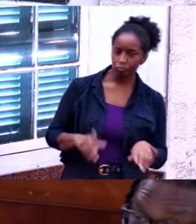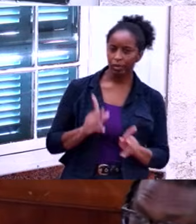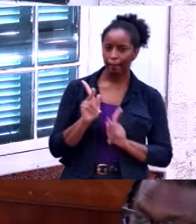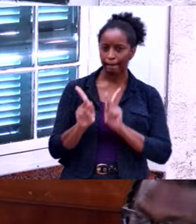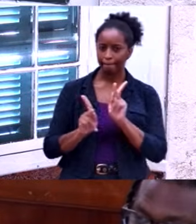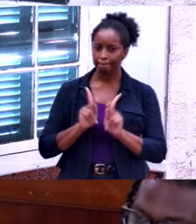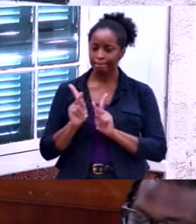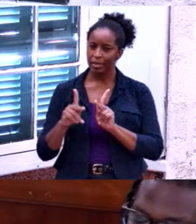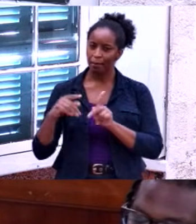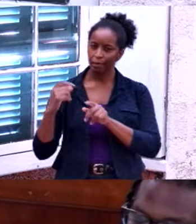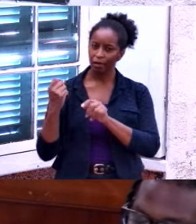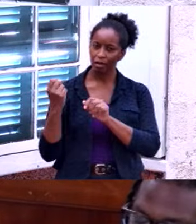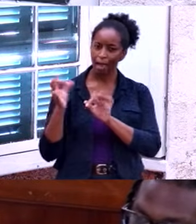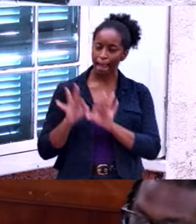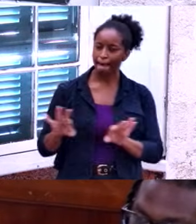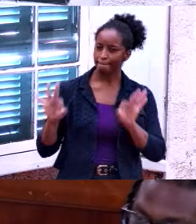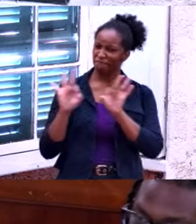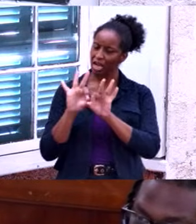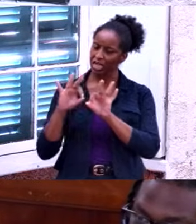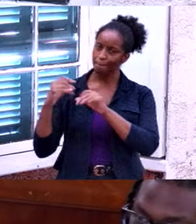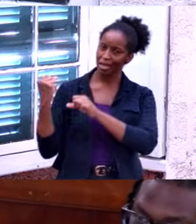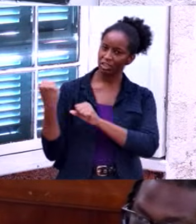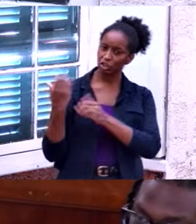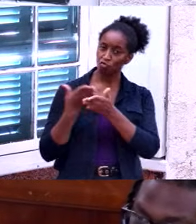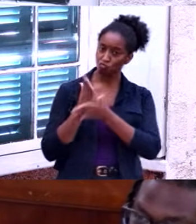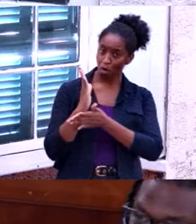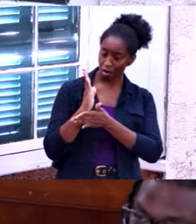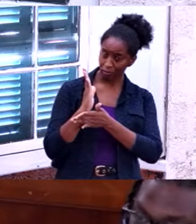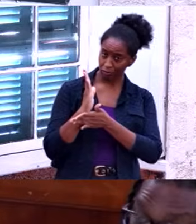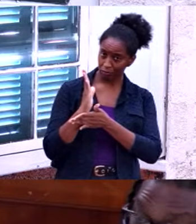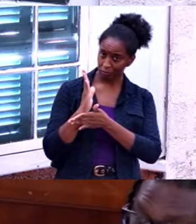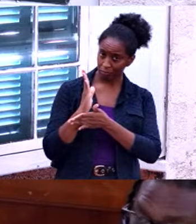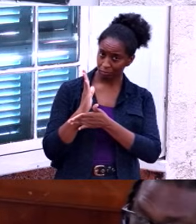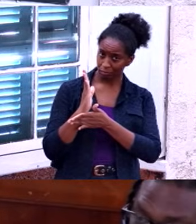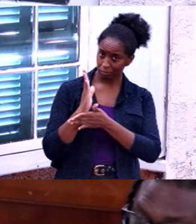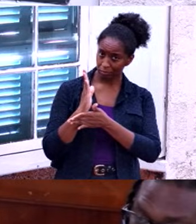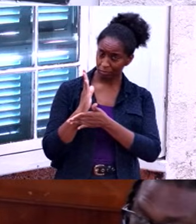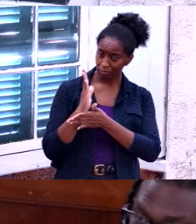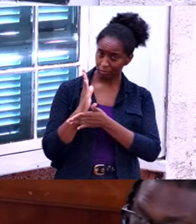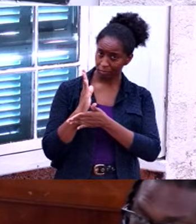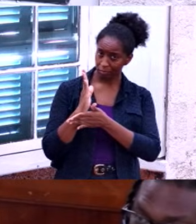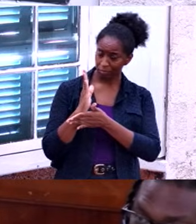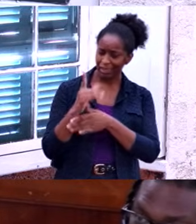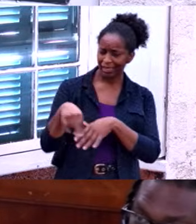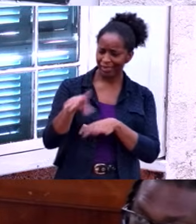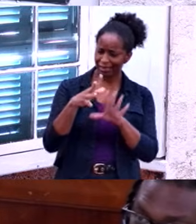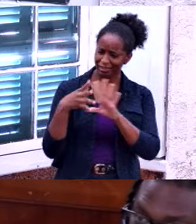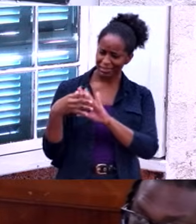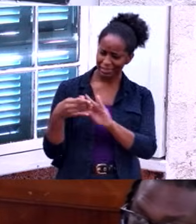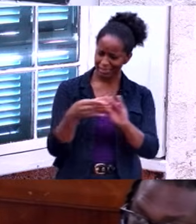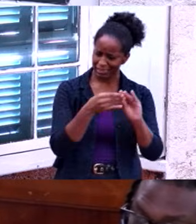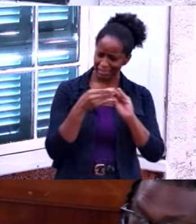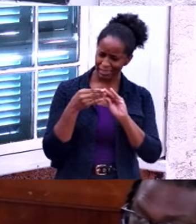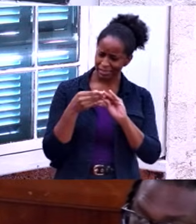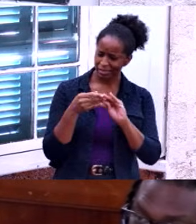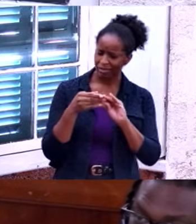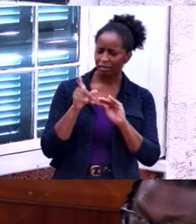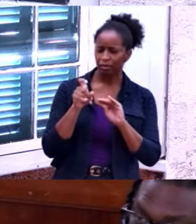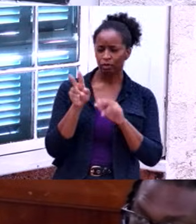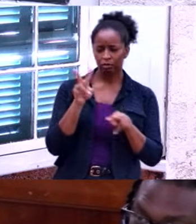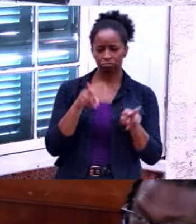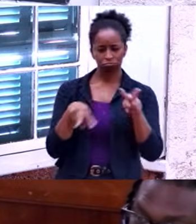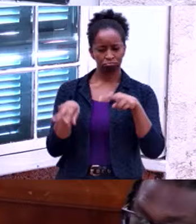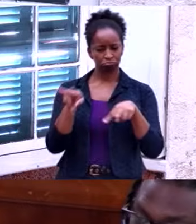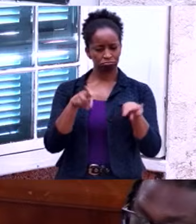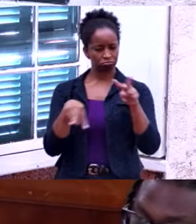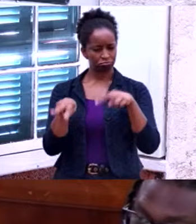theocratization of the debate, you have to watch those things. And the people like me, when you hear them, my